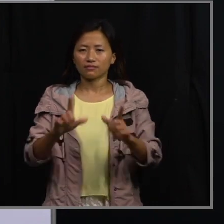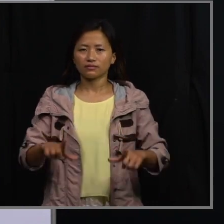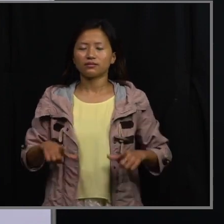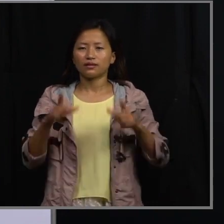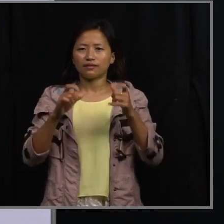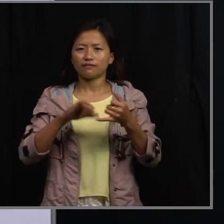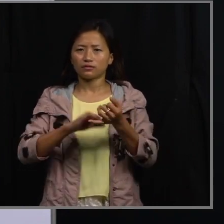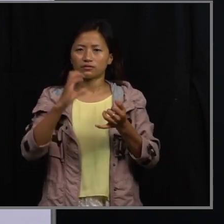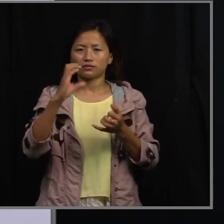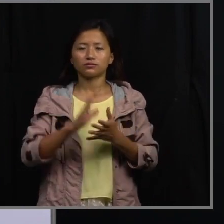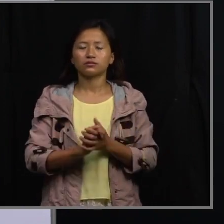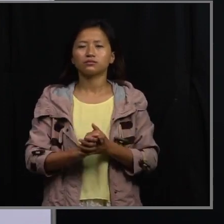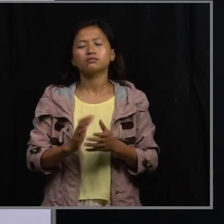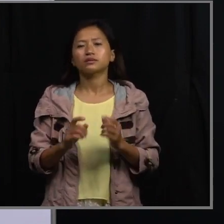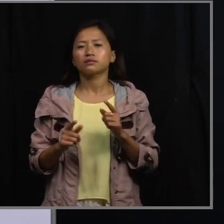which is called